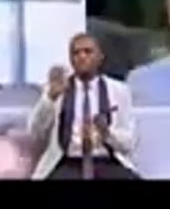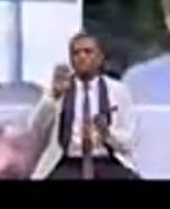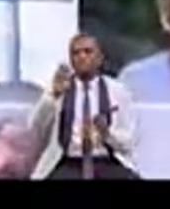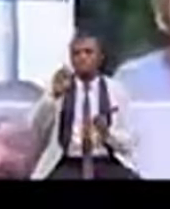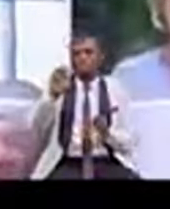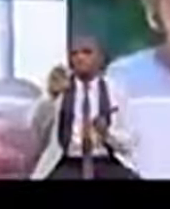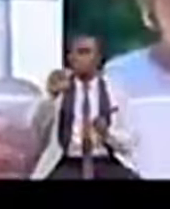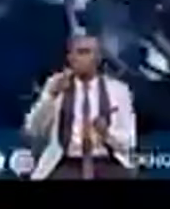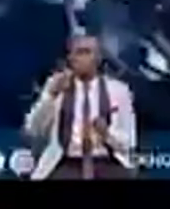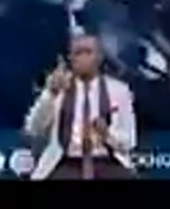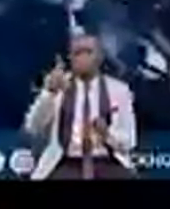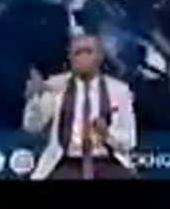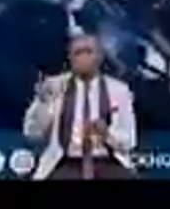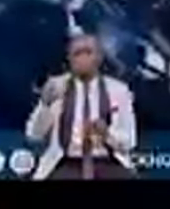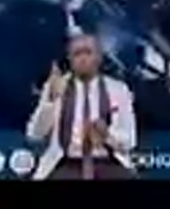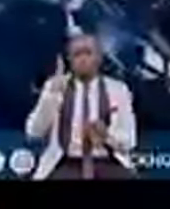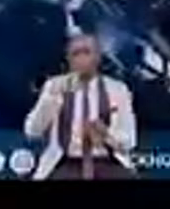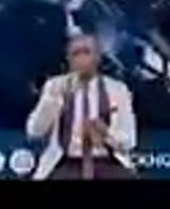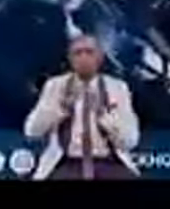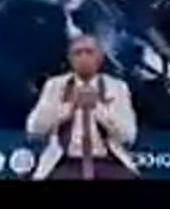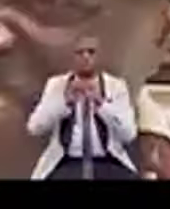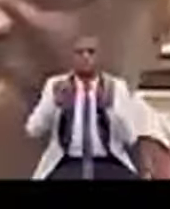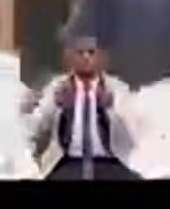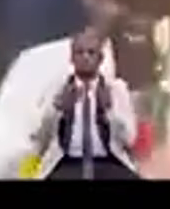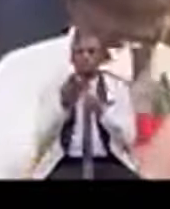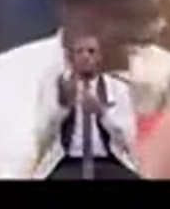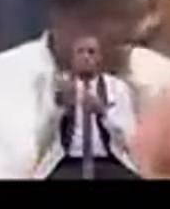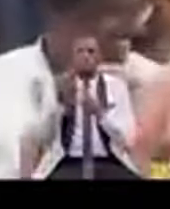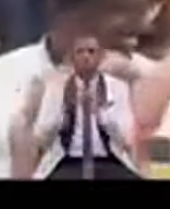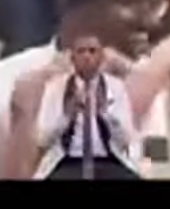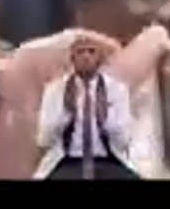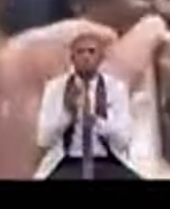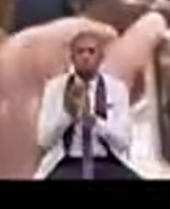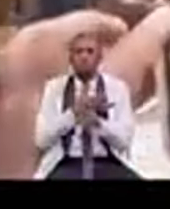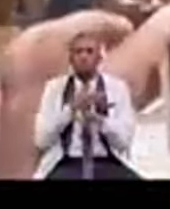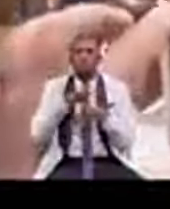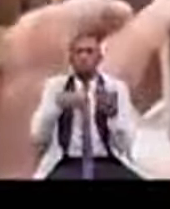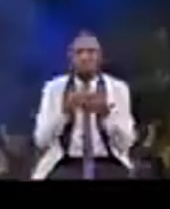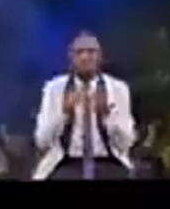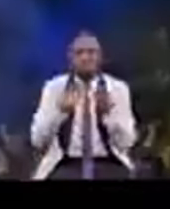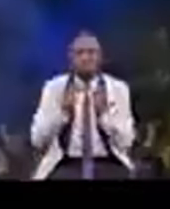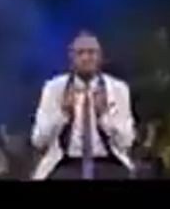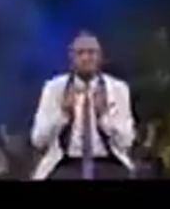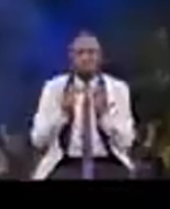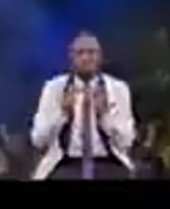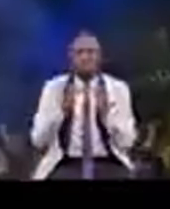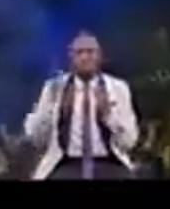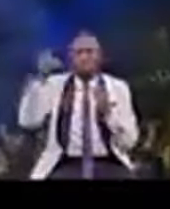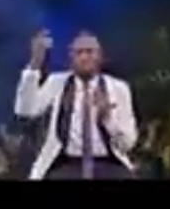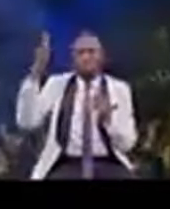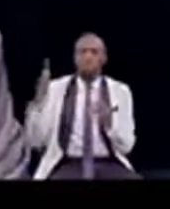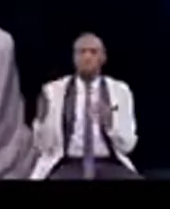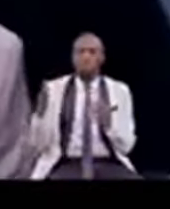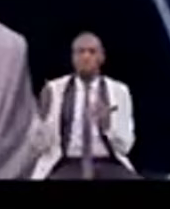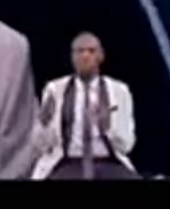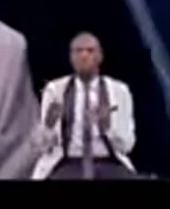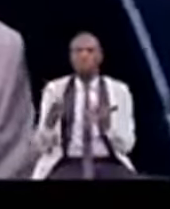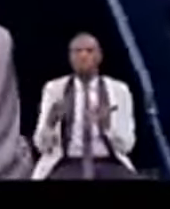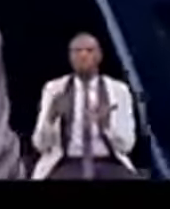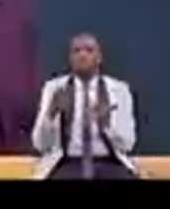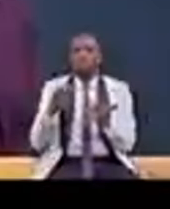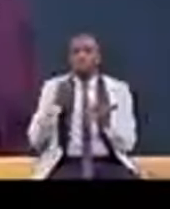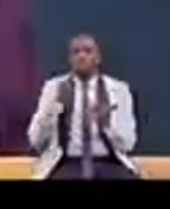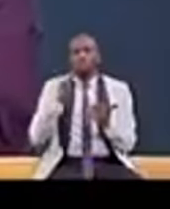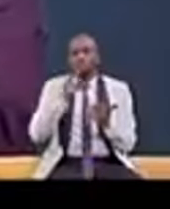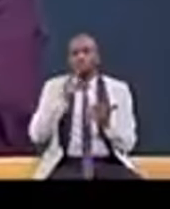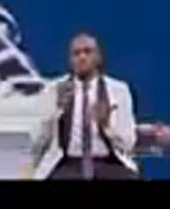upon their lives. God is not willing that any should perish, but